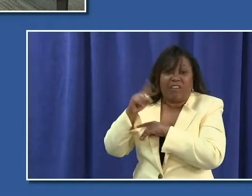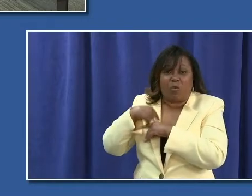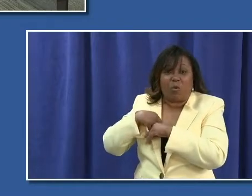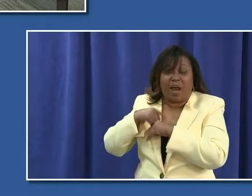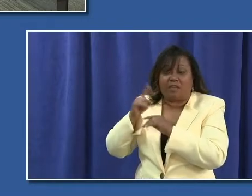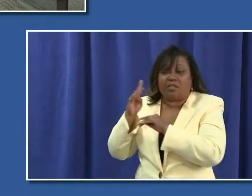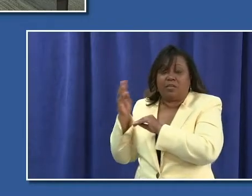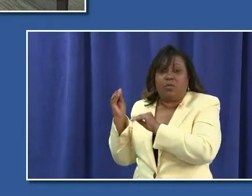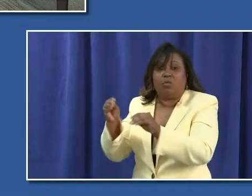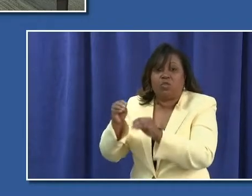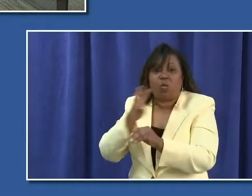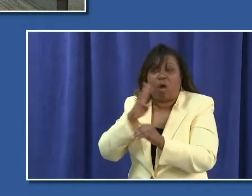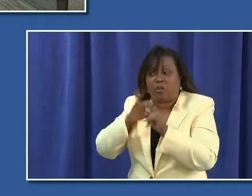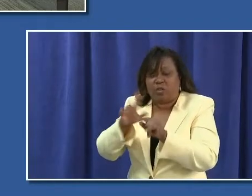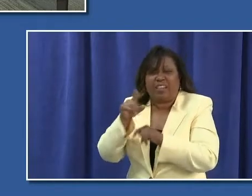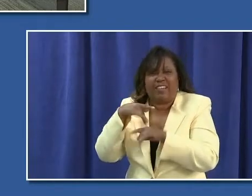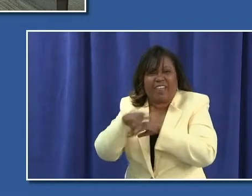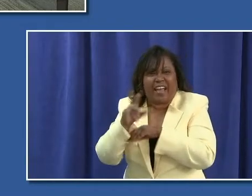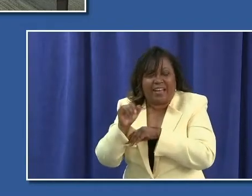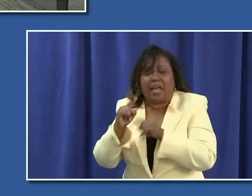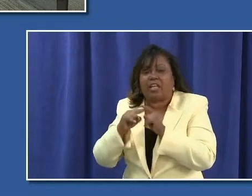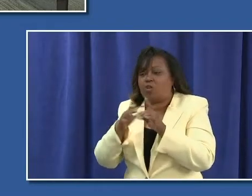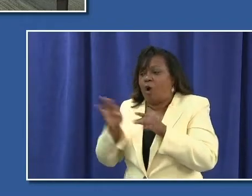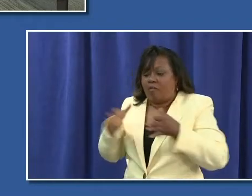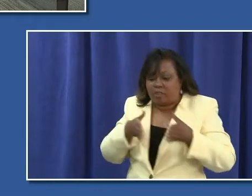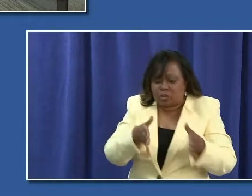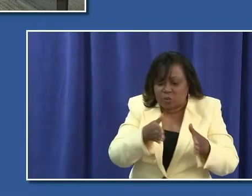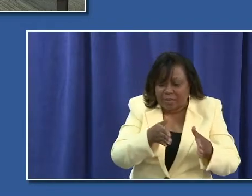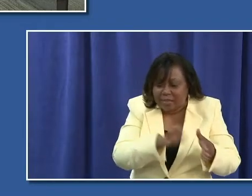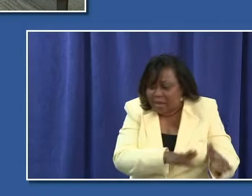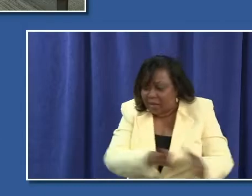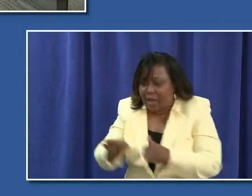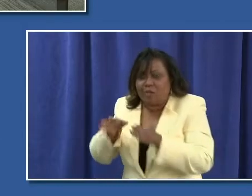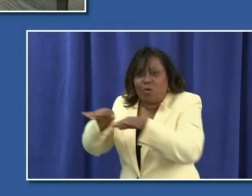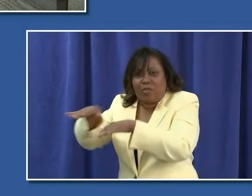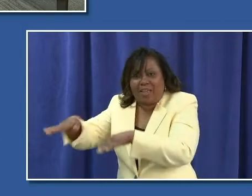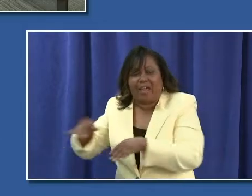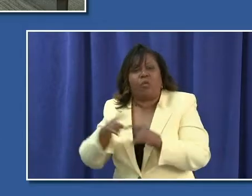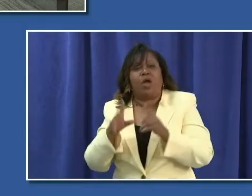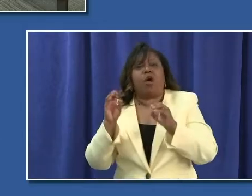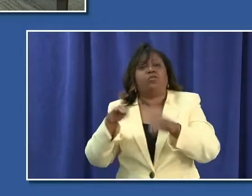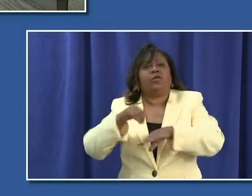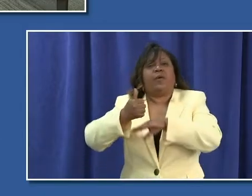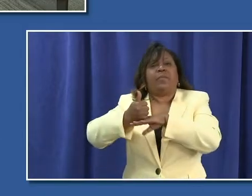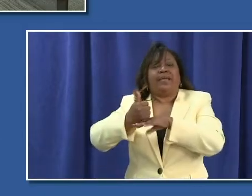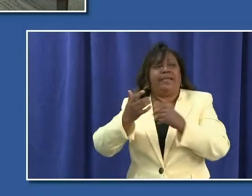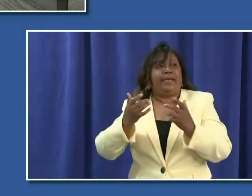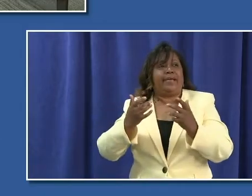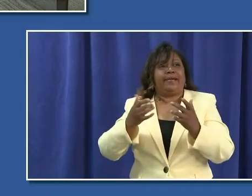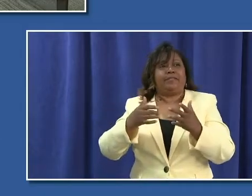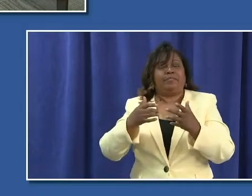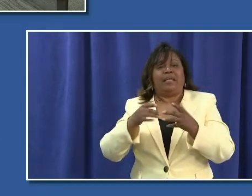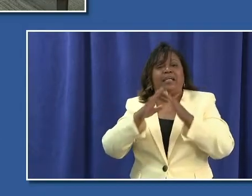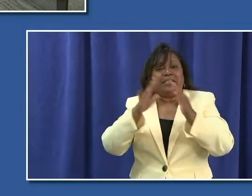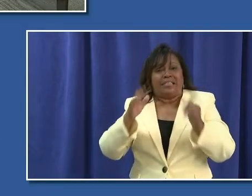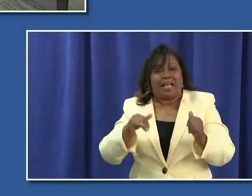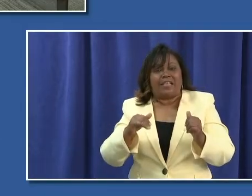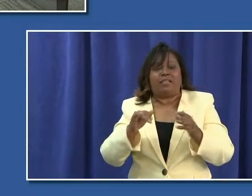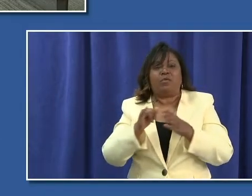divert water to the vacant lots, right? So that way it gets off the street and not into people's homes. We're also putting in system